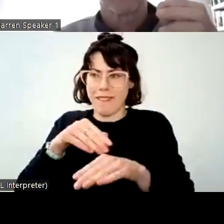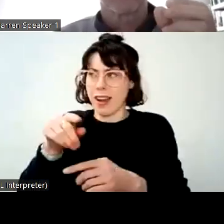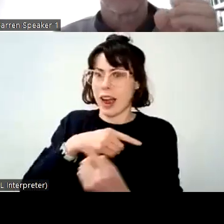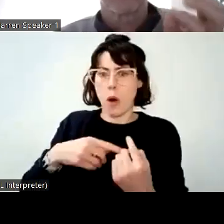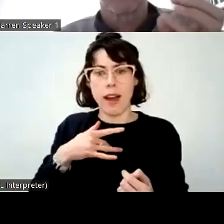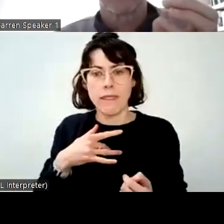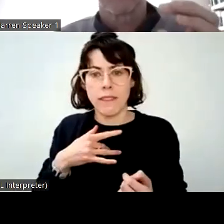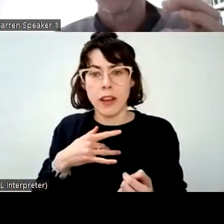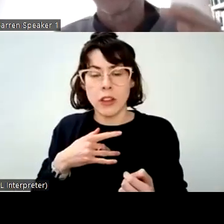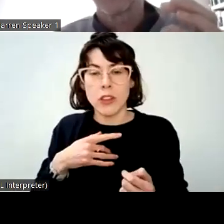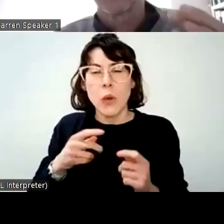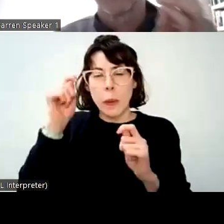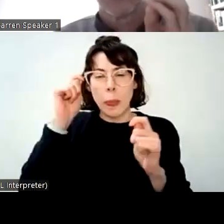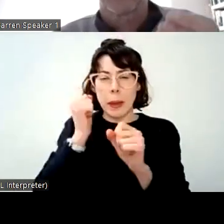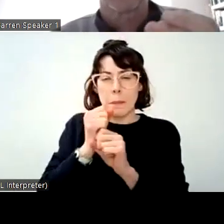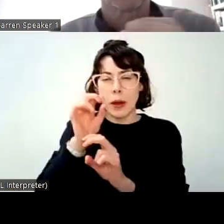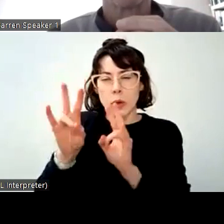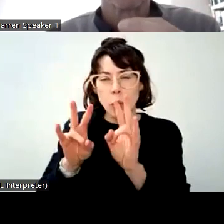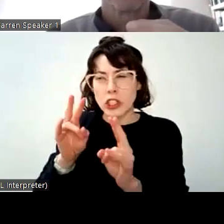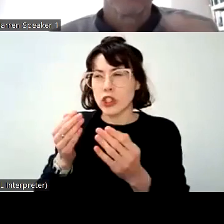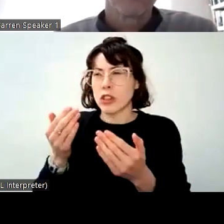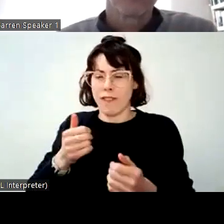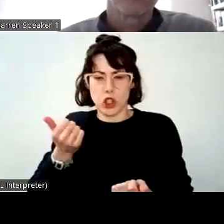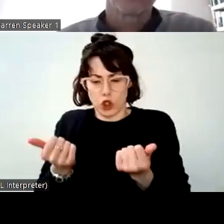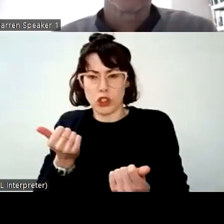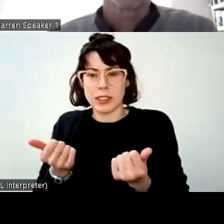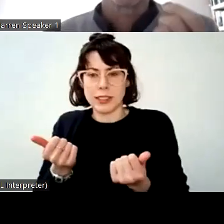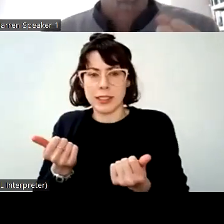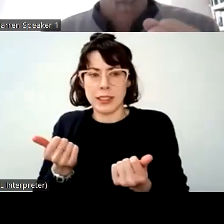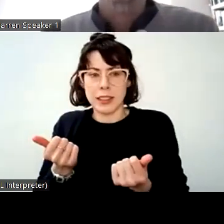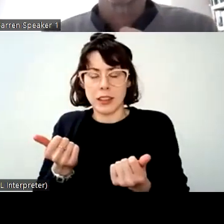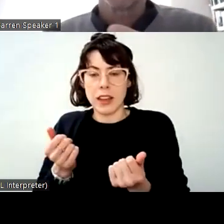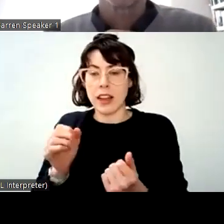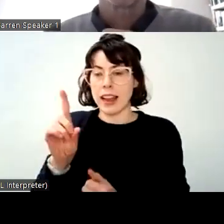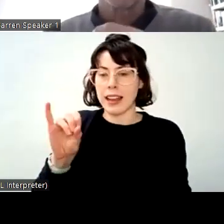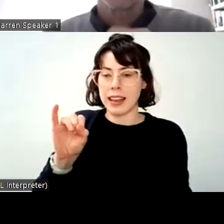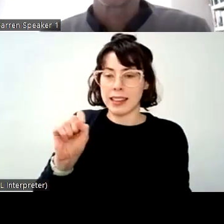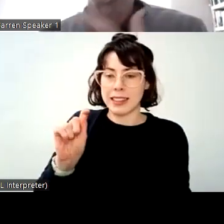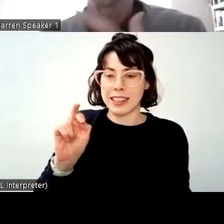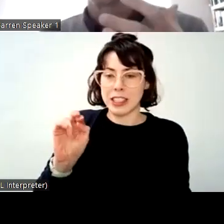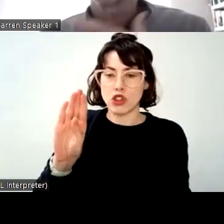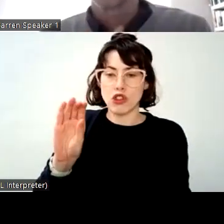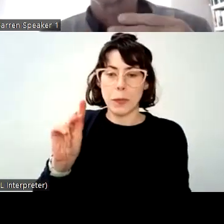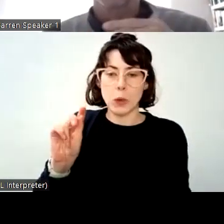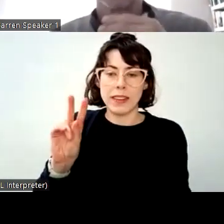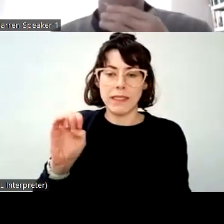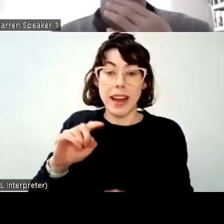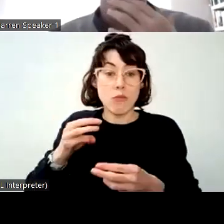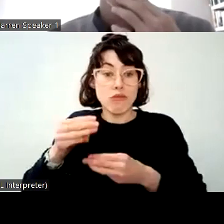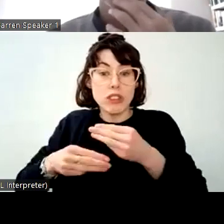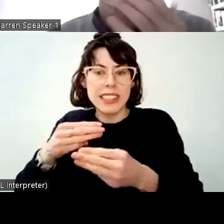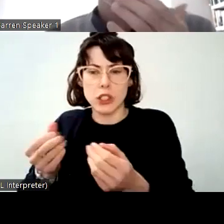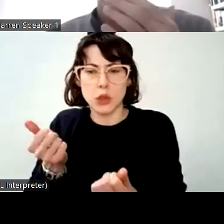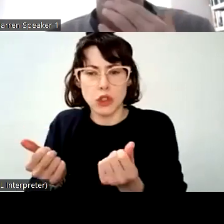consider questions of distributive and procedural justice to ensure that we've got the full creative potential and involvement of all sectors